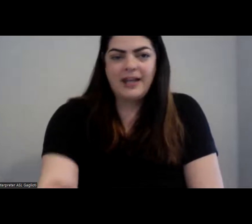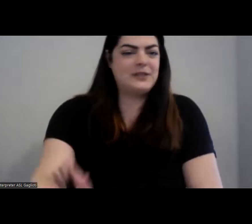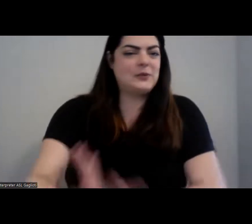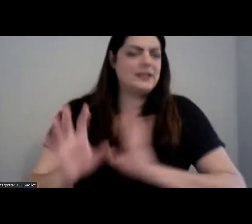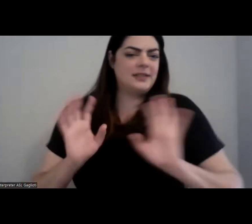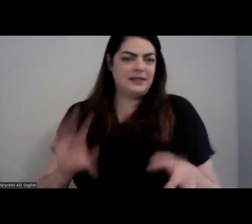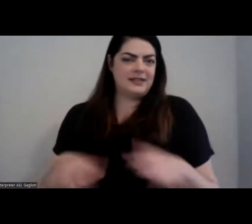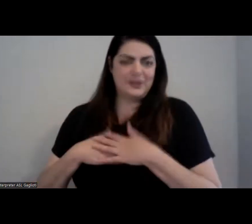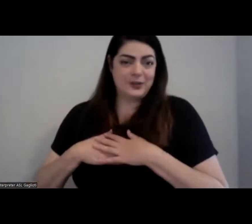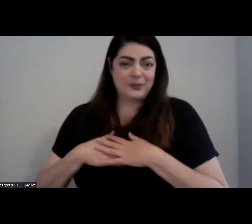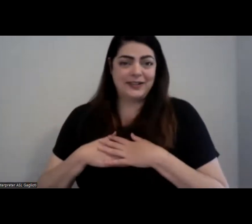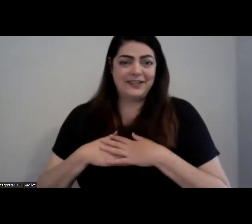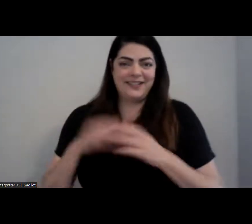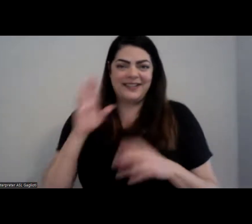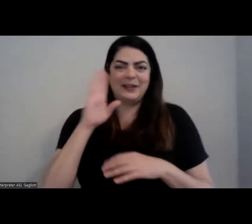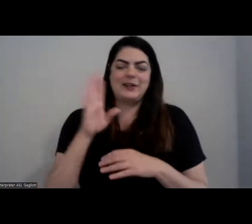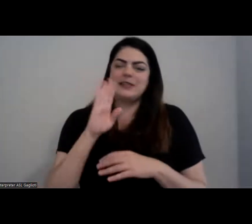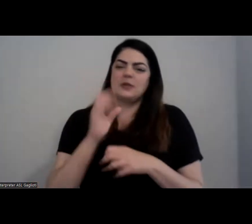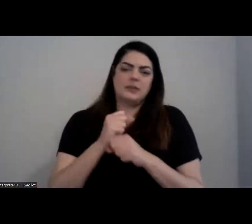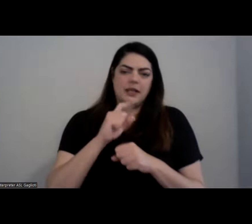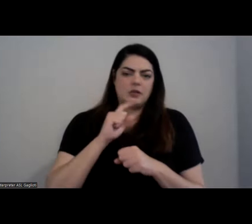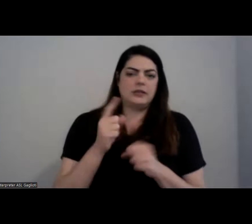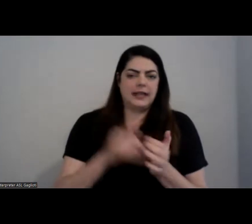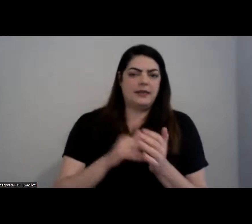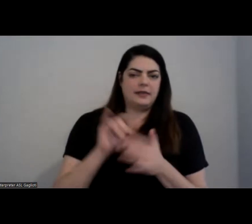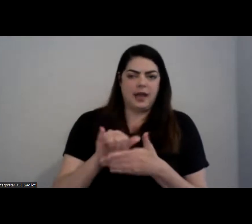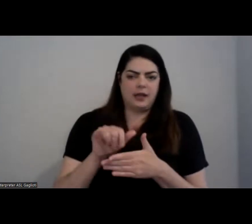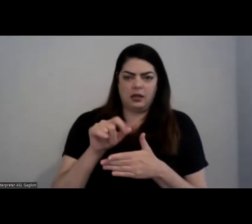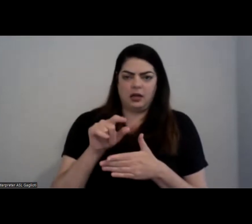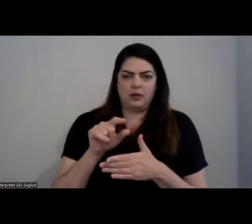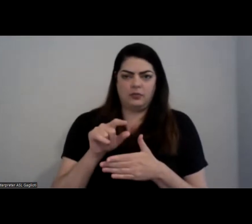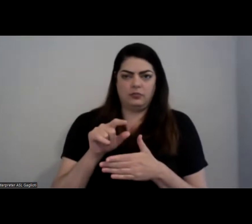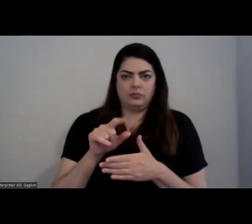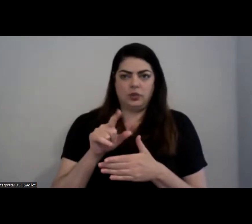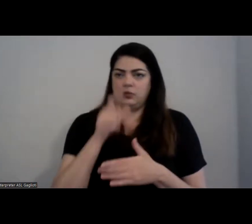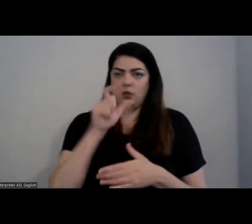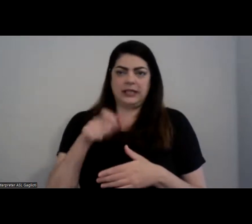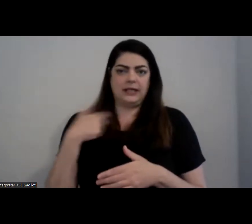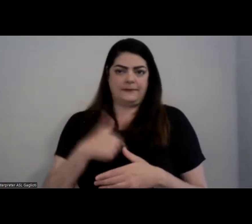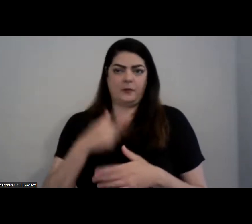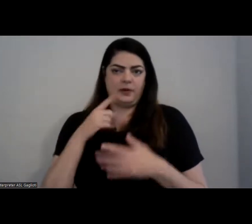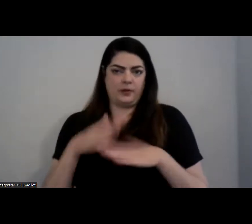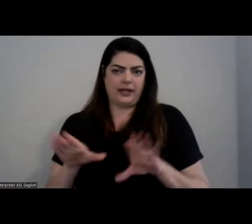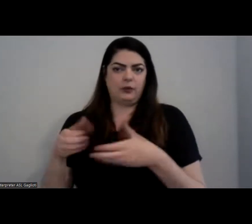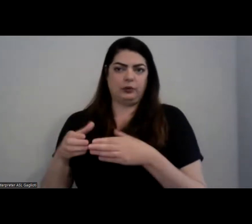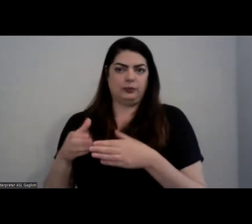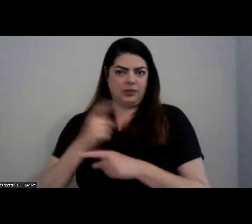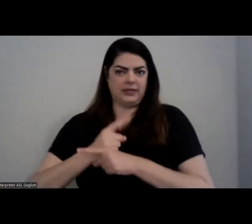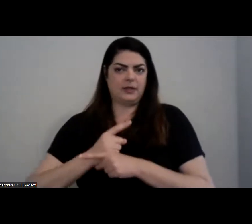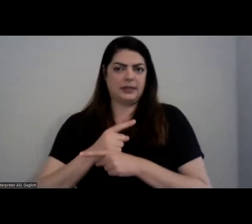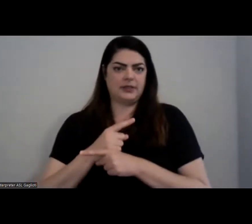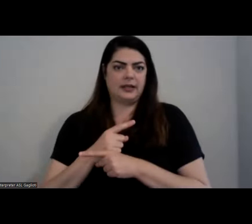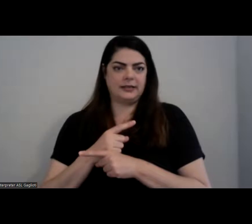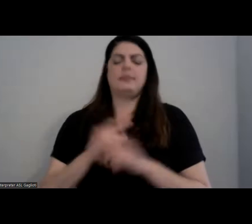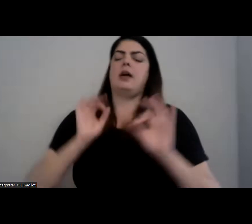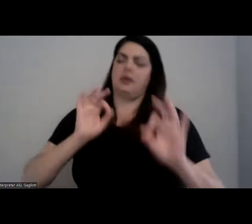And I just wanted to, this is the interpreter here. Hello, I just wanted to make sure again that you don't need us for the breakout room. Is that